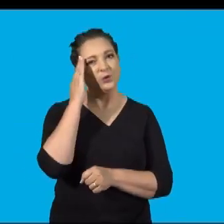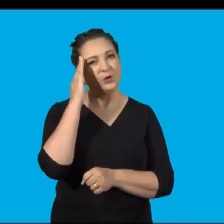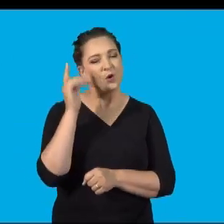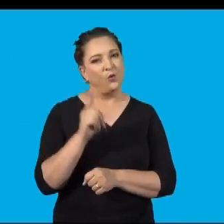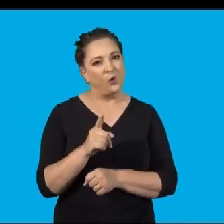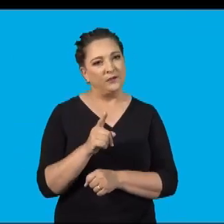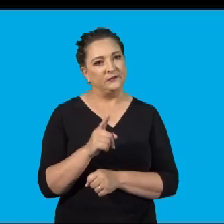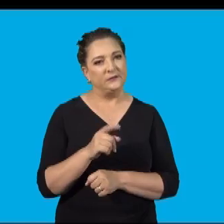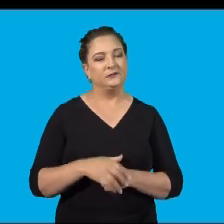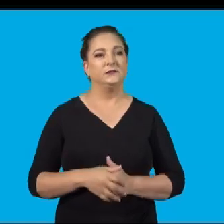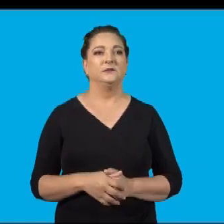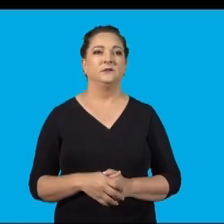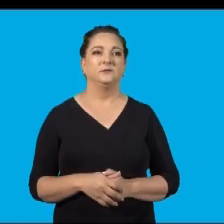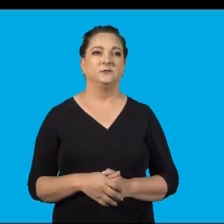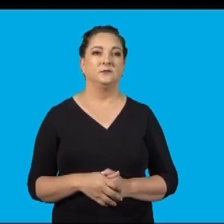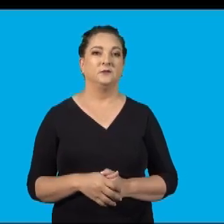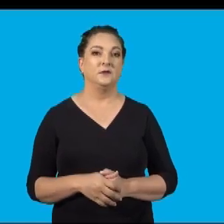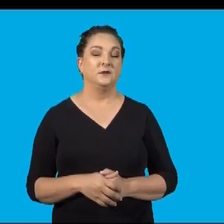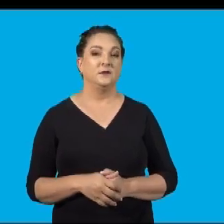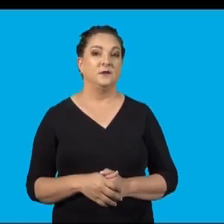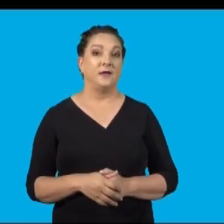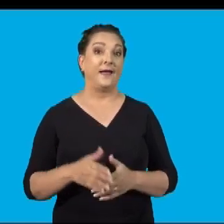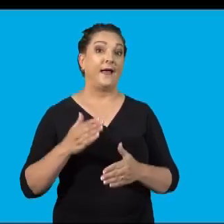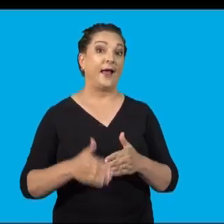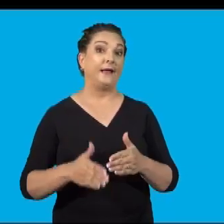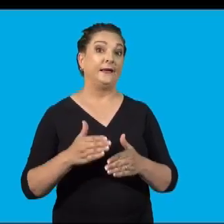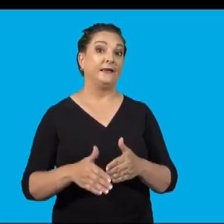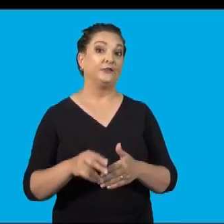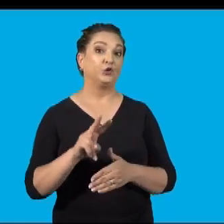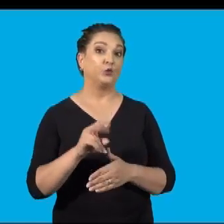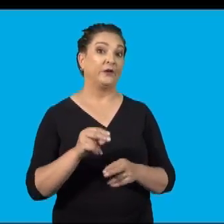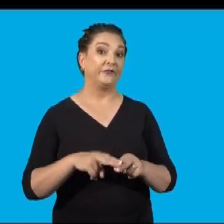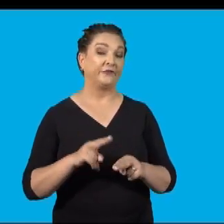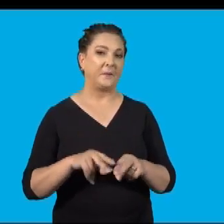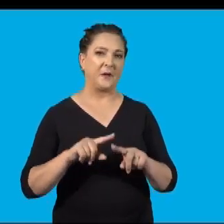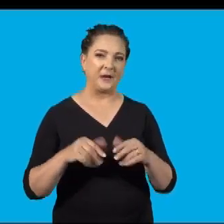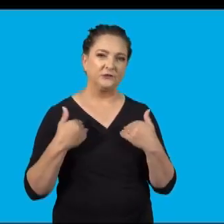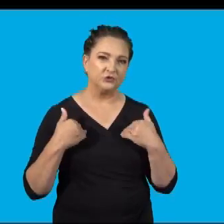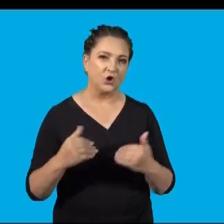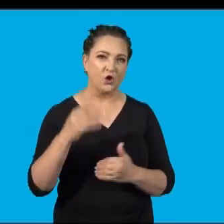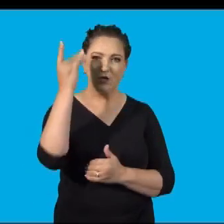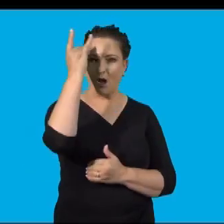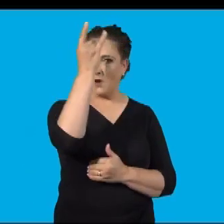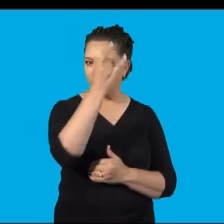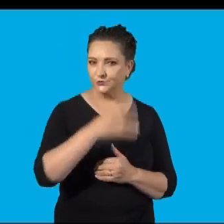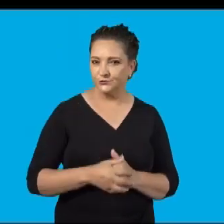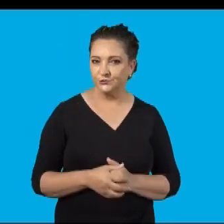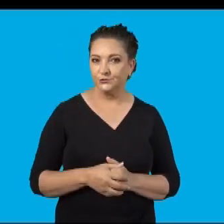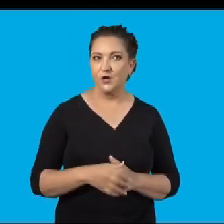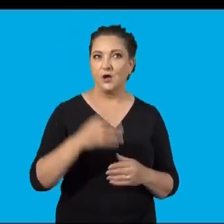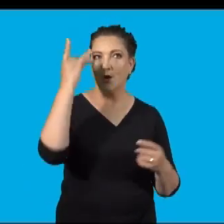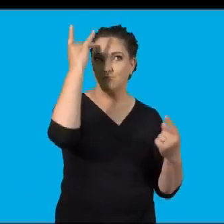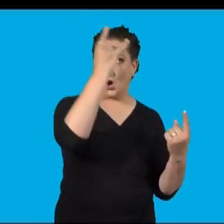So, we know that this is ending on the 20th of February. That means it begins in March. So I'm going to